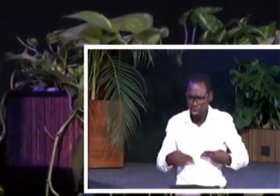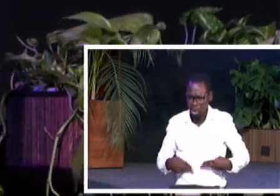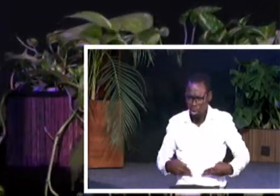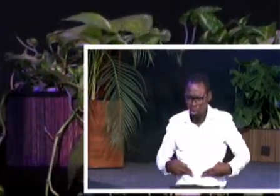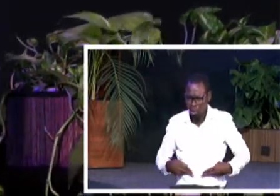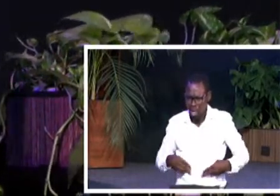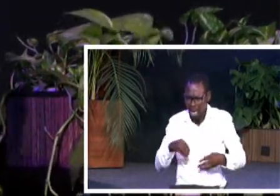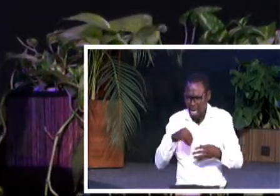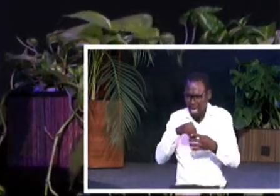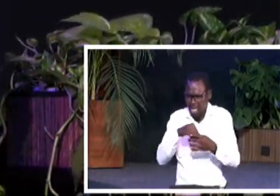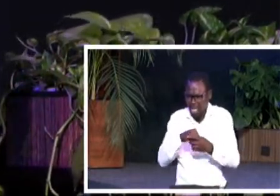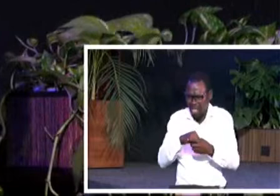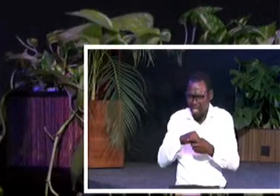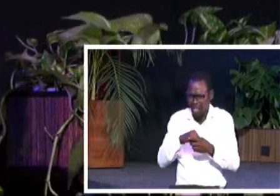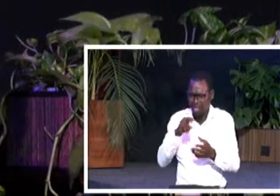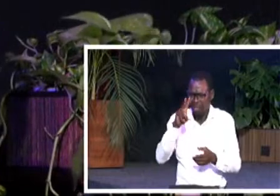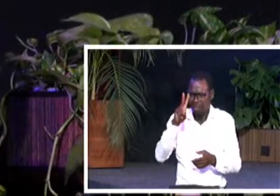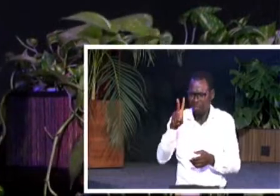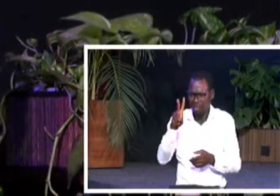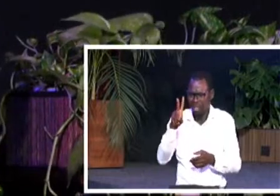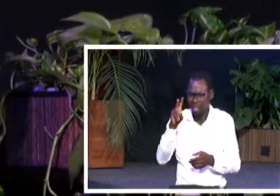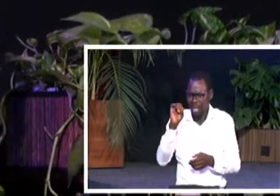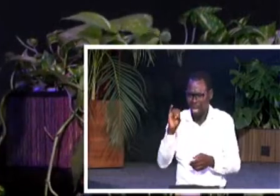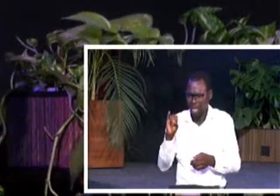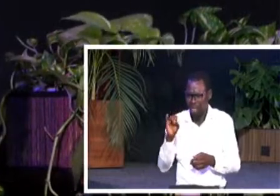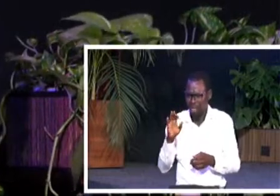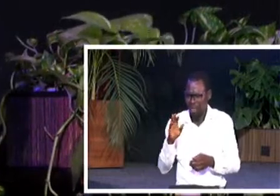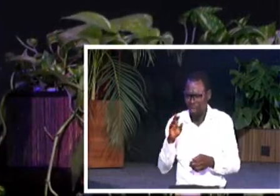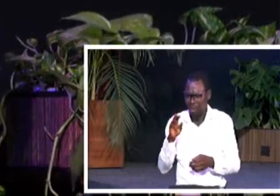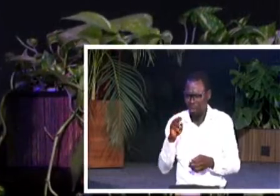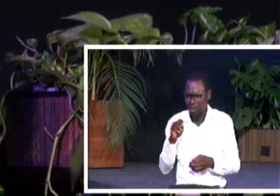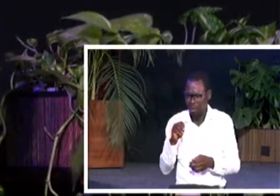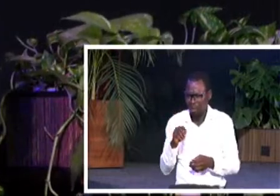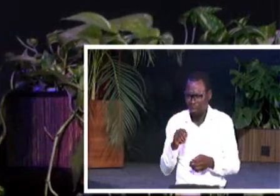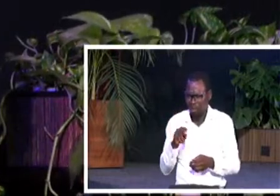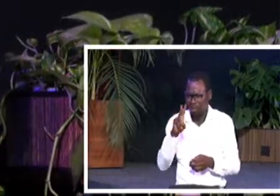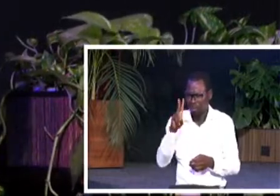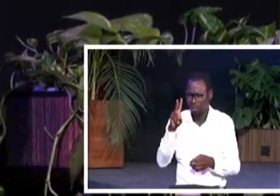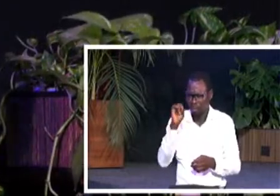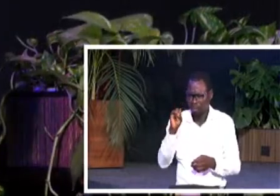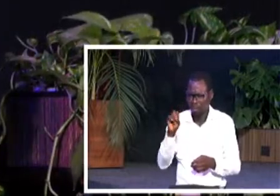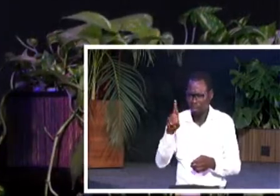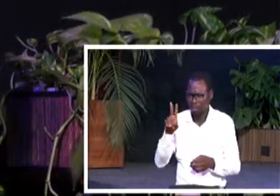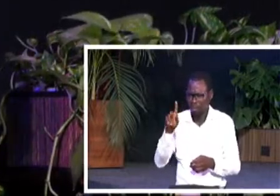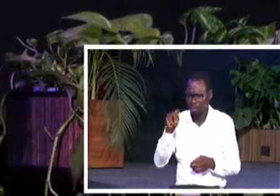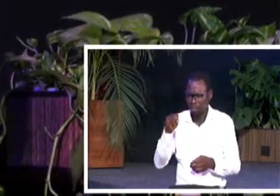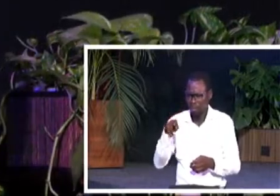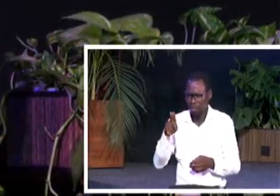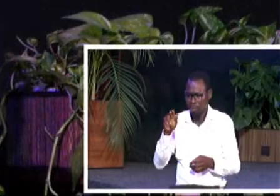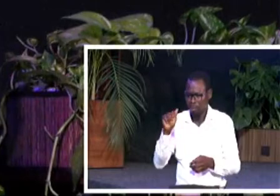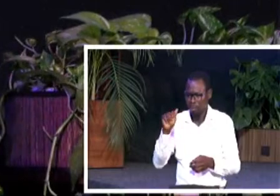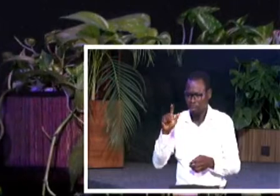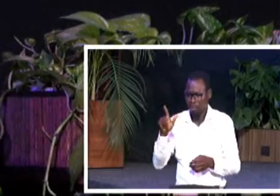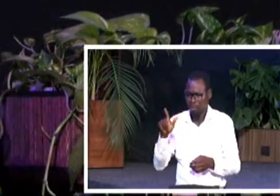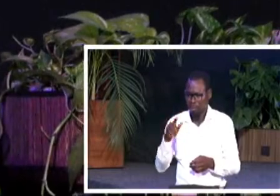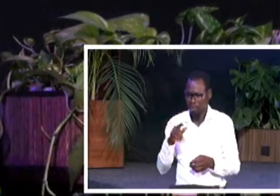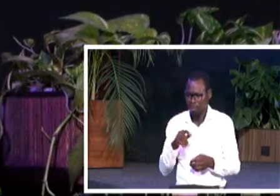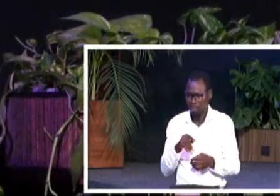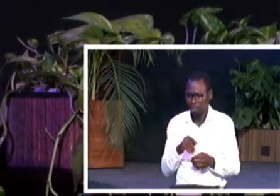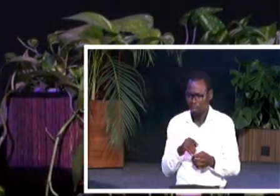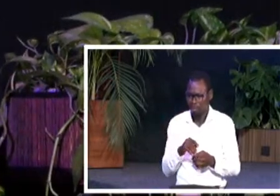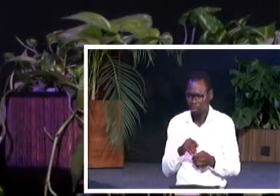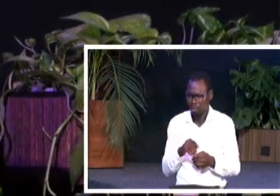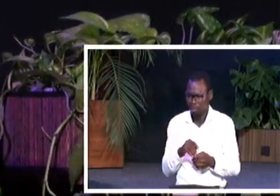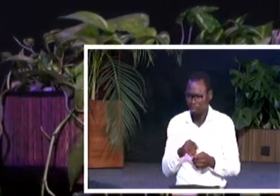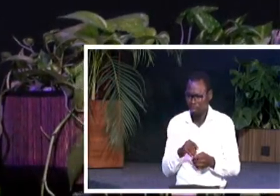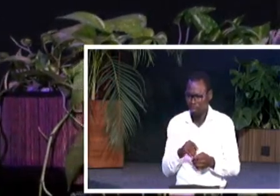form. That's how the virtual reality and augmented reality, and they've invested a lot of money in that space. Now, can